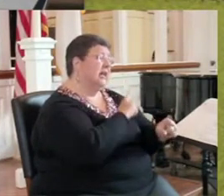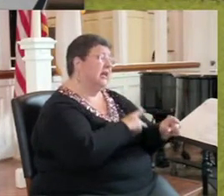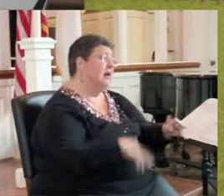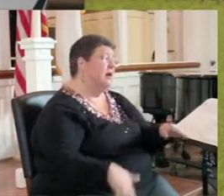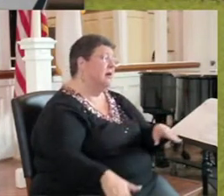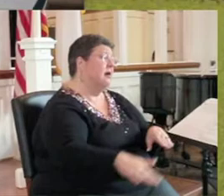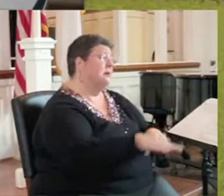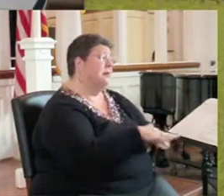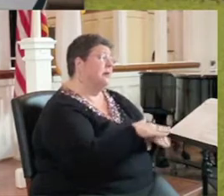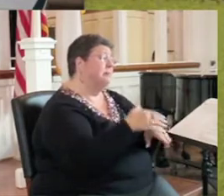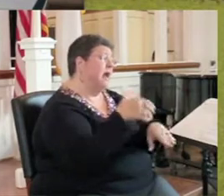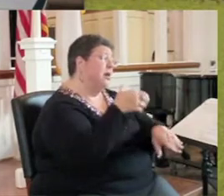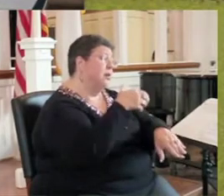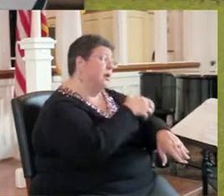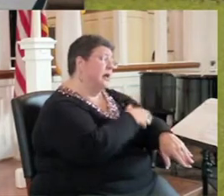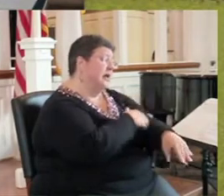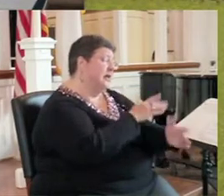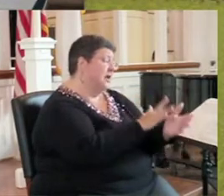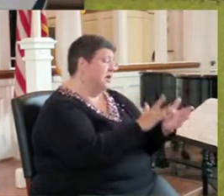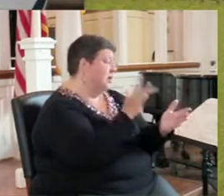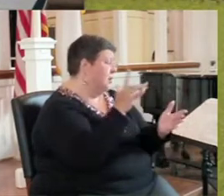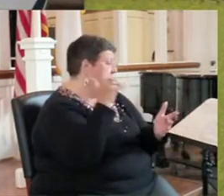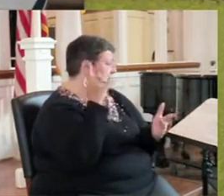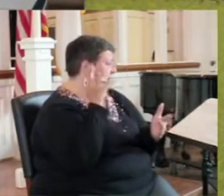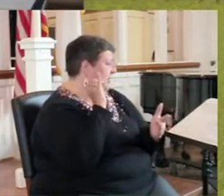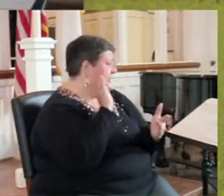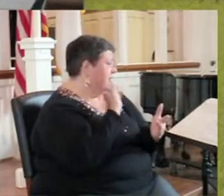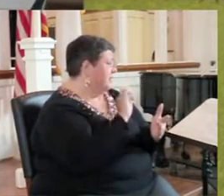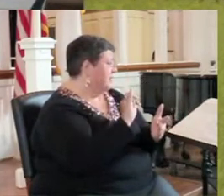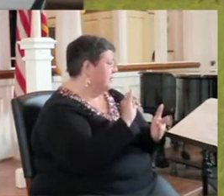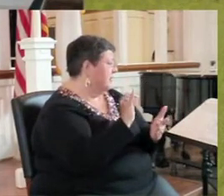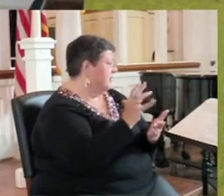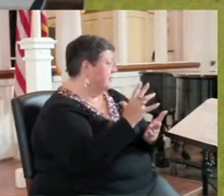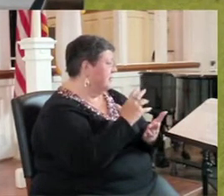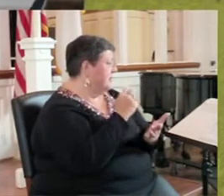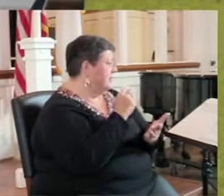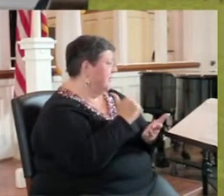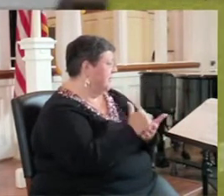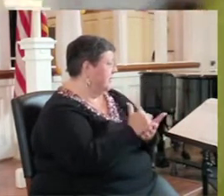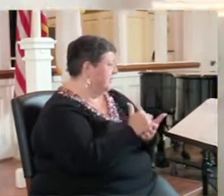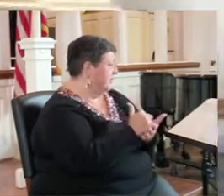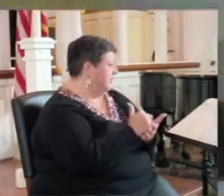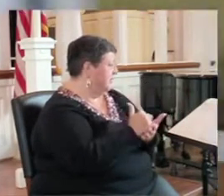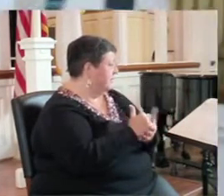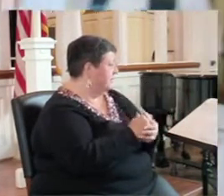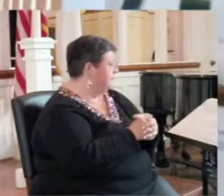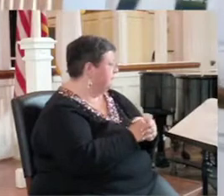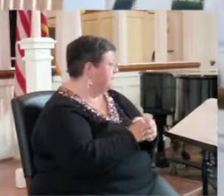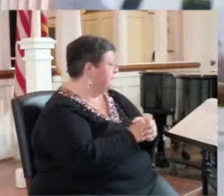kingdom, and the power, and the glory forever. Amen.